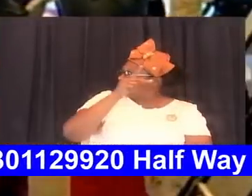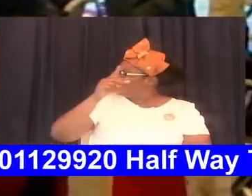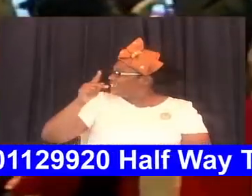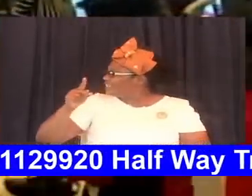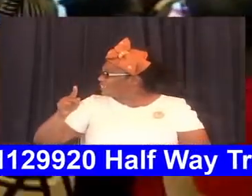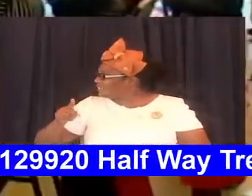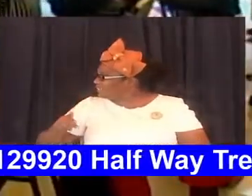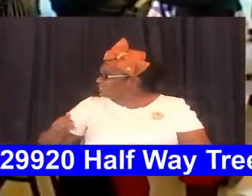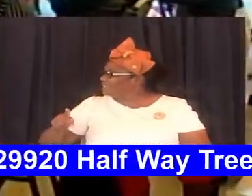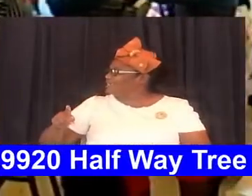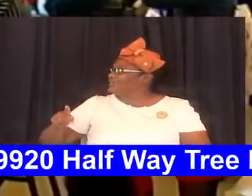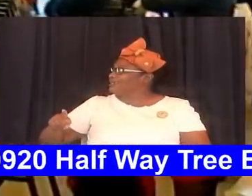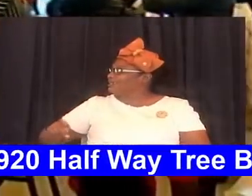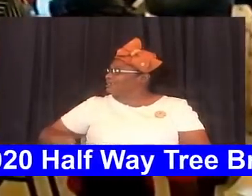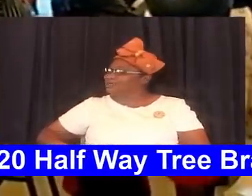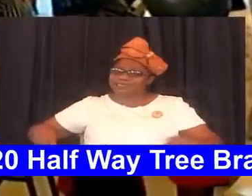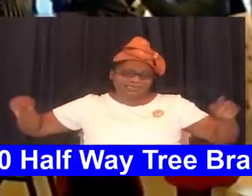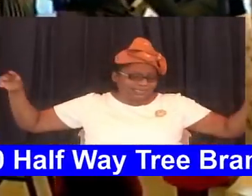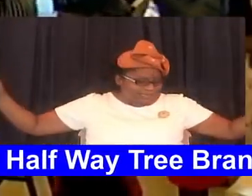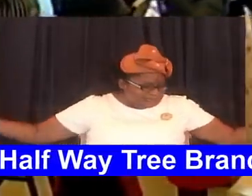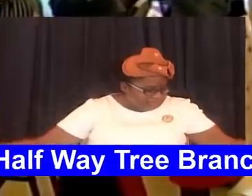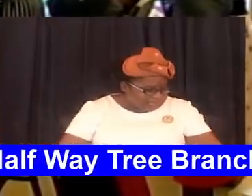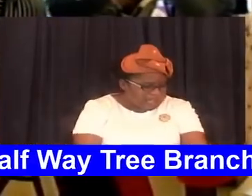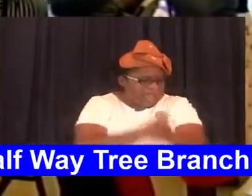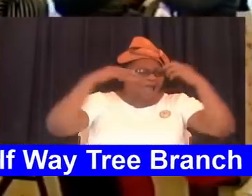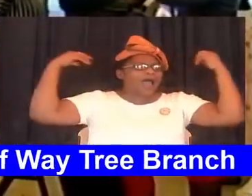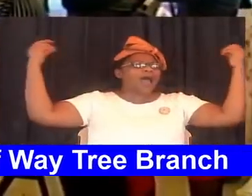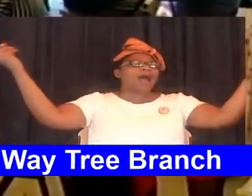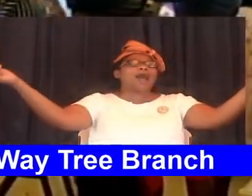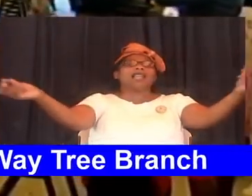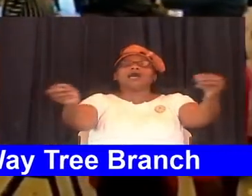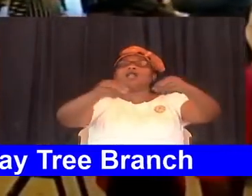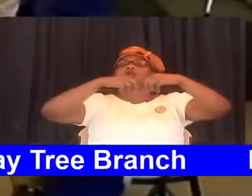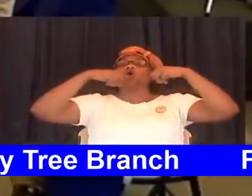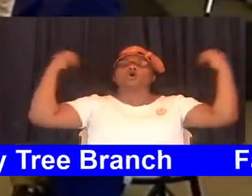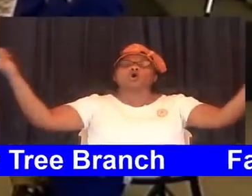is. Hallelujah to our King.